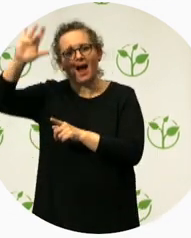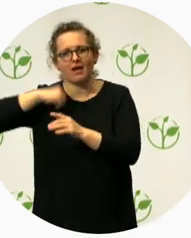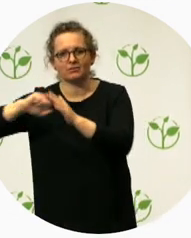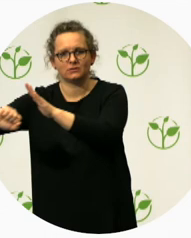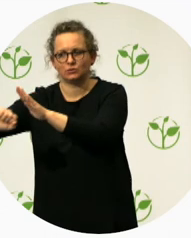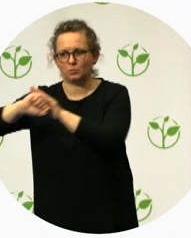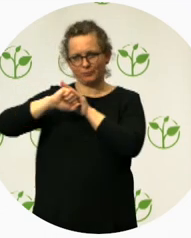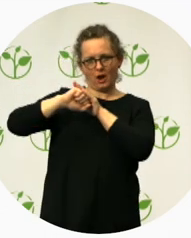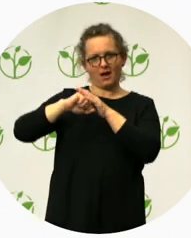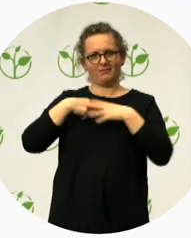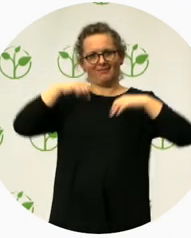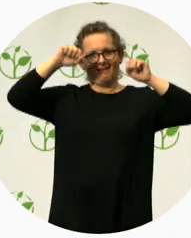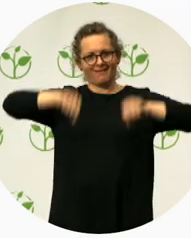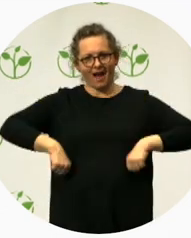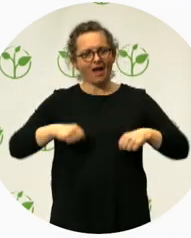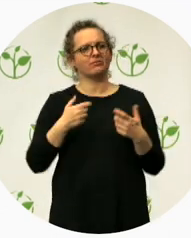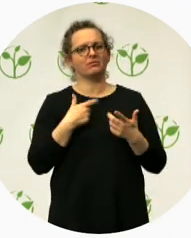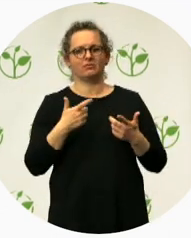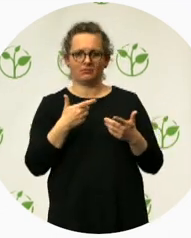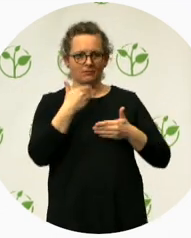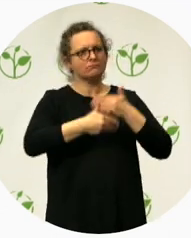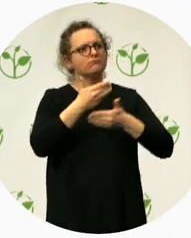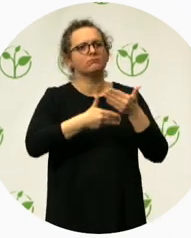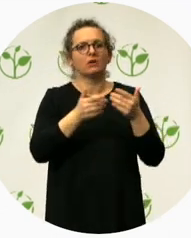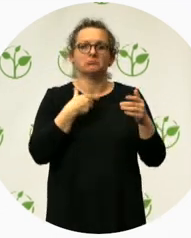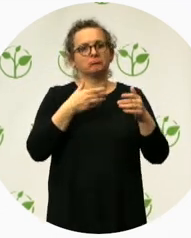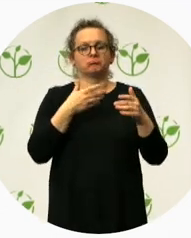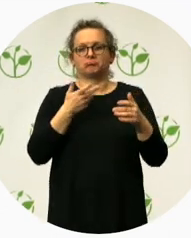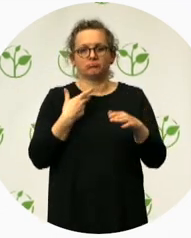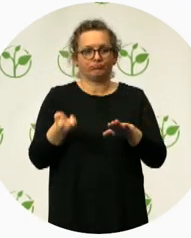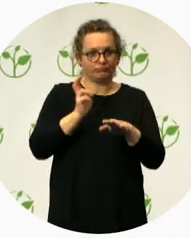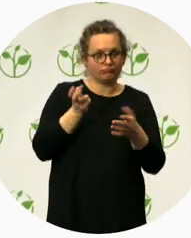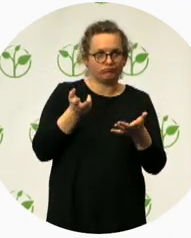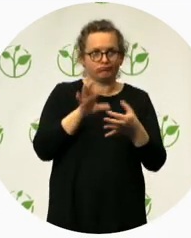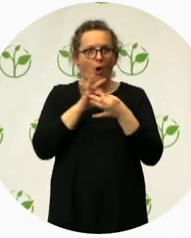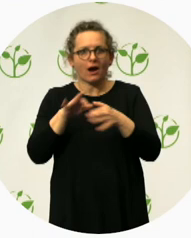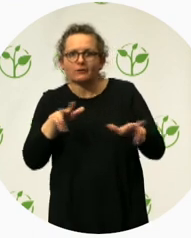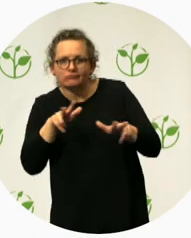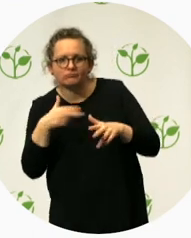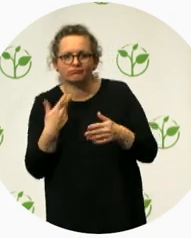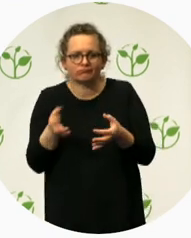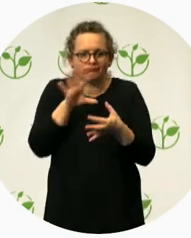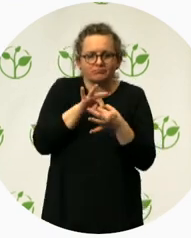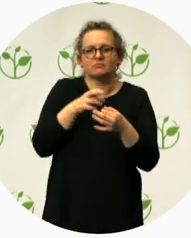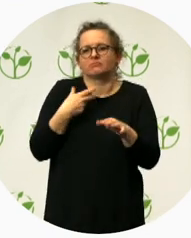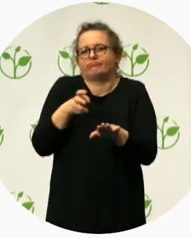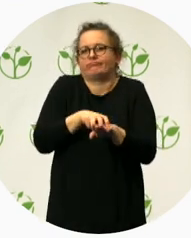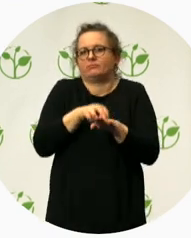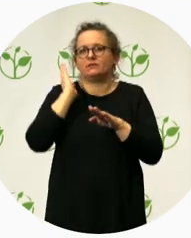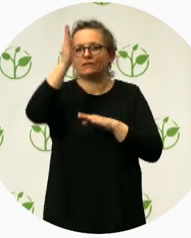the interfaces are combined, and we end up with something which is a smart city. But smart cities are based on smart